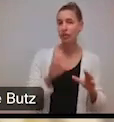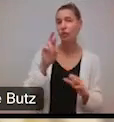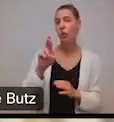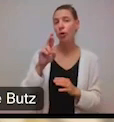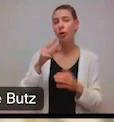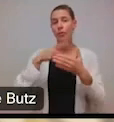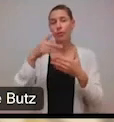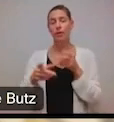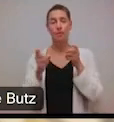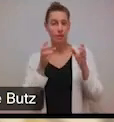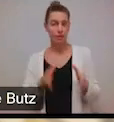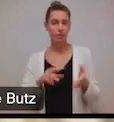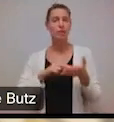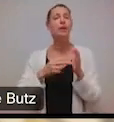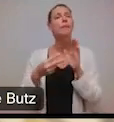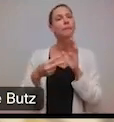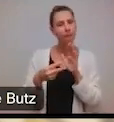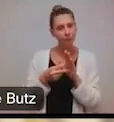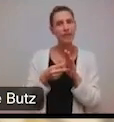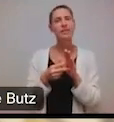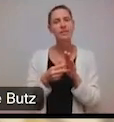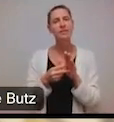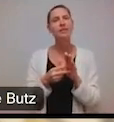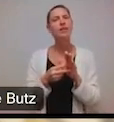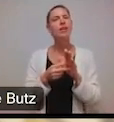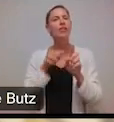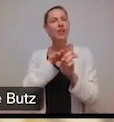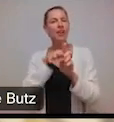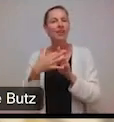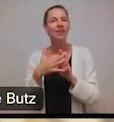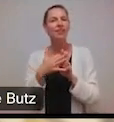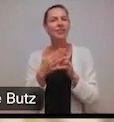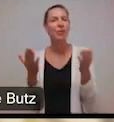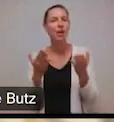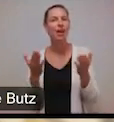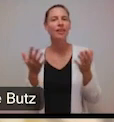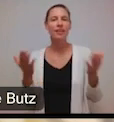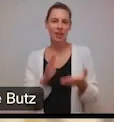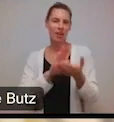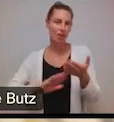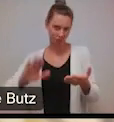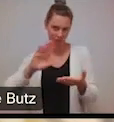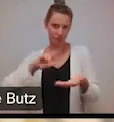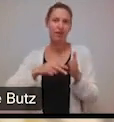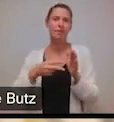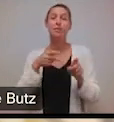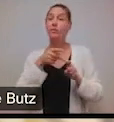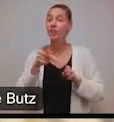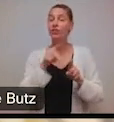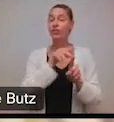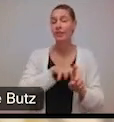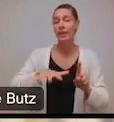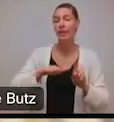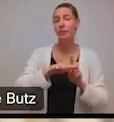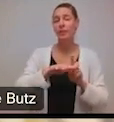that means that you're writing within the context of college. And college is a professional environment. There are